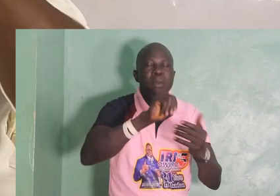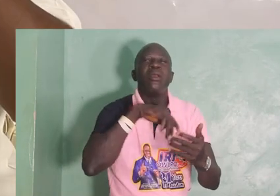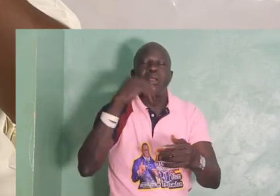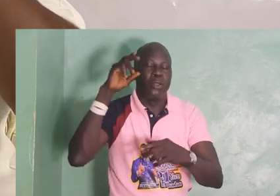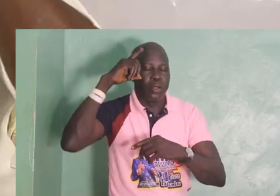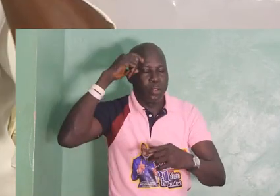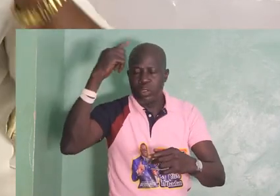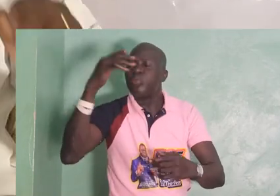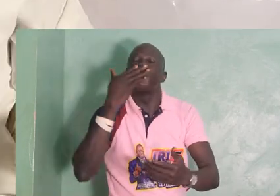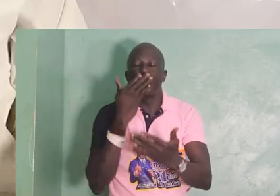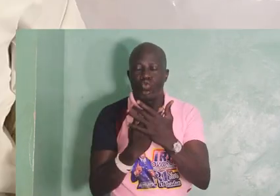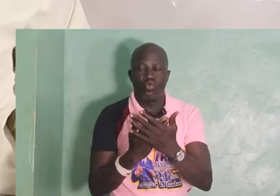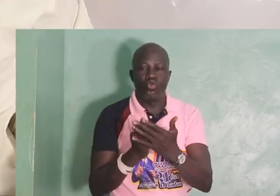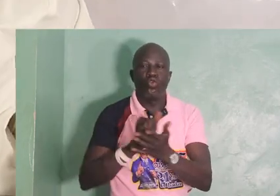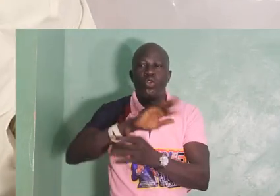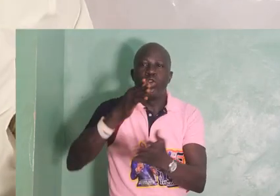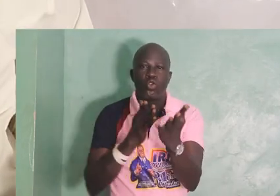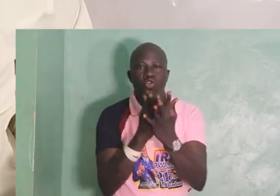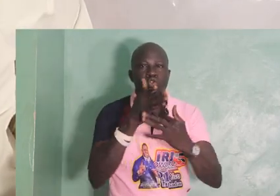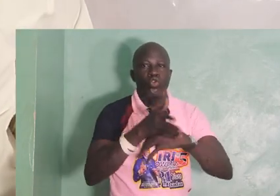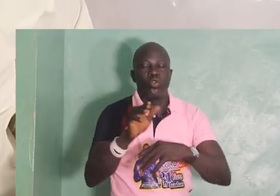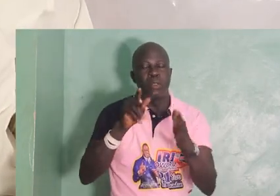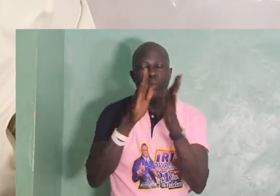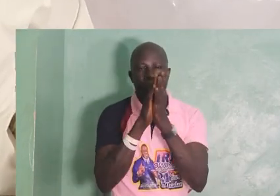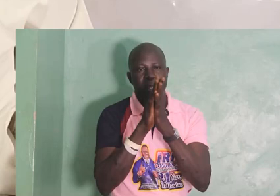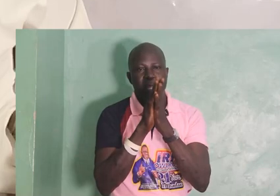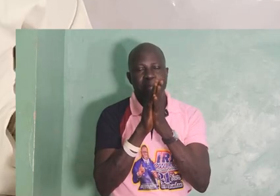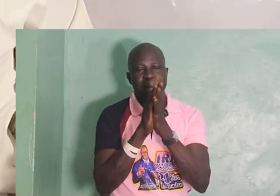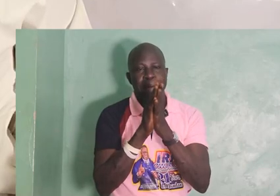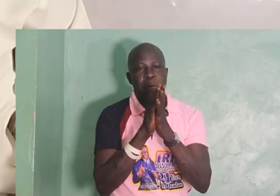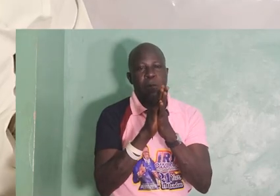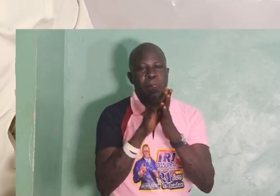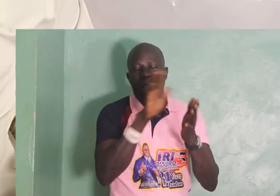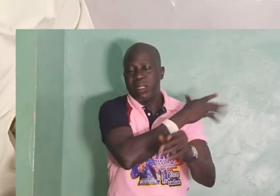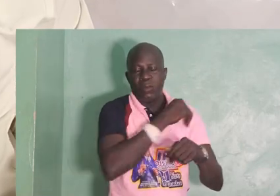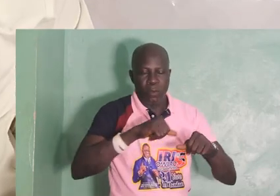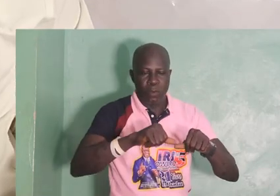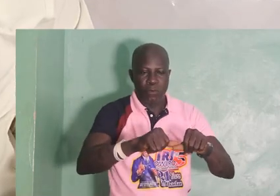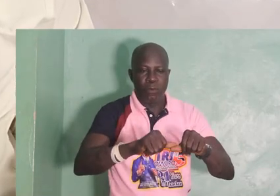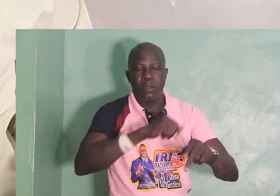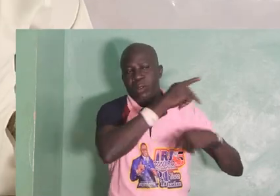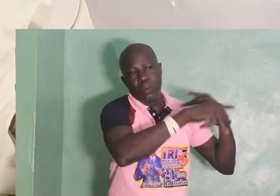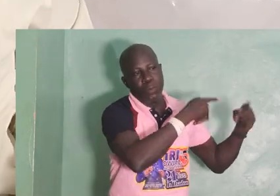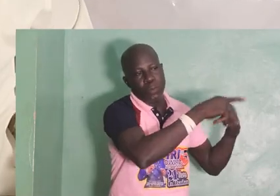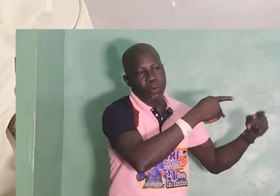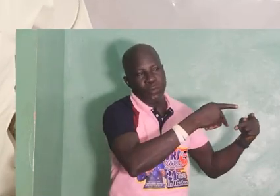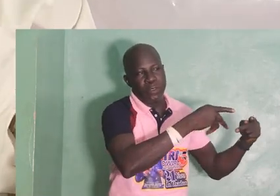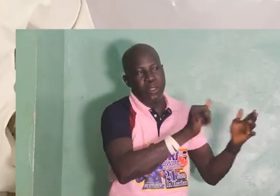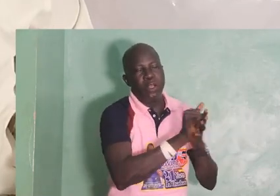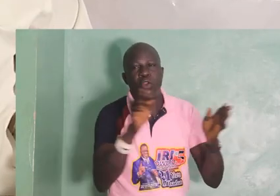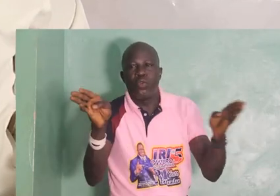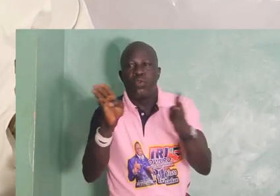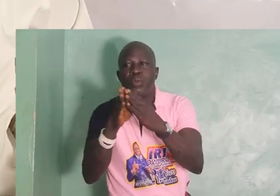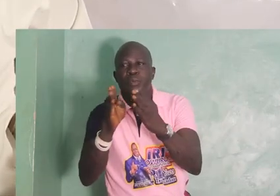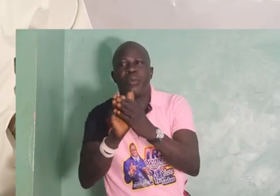pupo. Your dream is very good. Le pa adua gbigba. True prayer. Ati titele amon wole. And follow the prophets. O ma pade